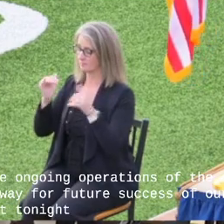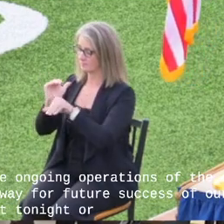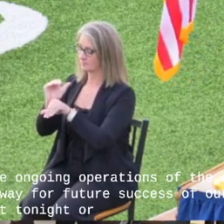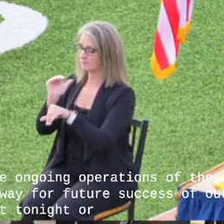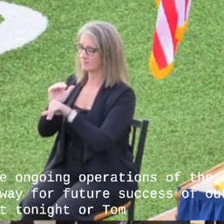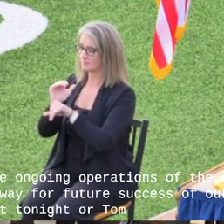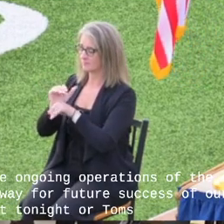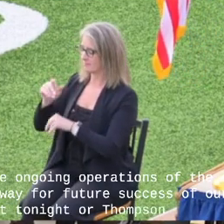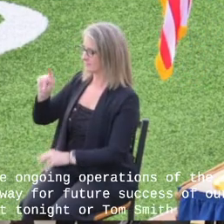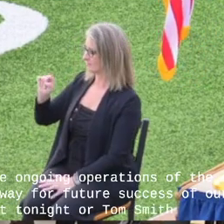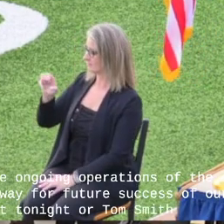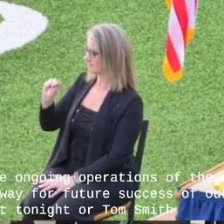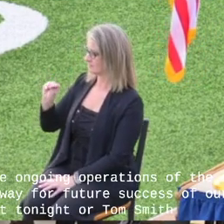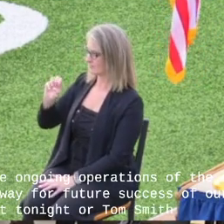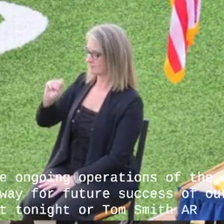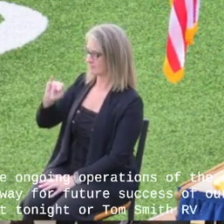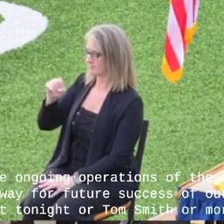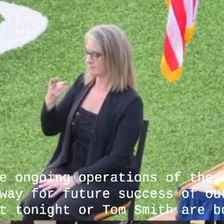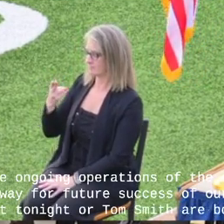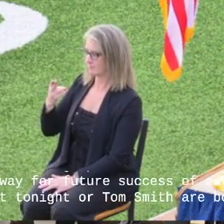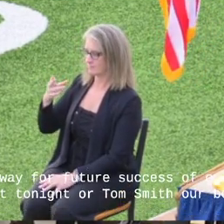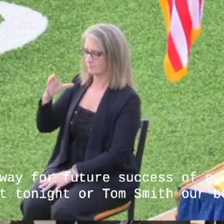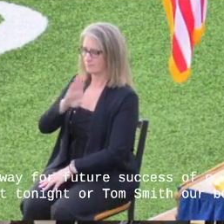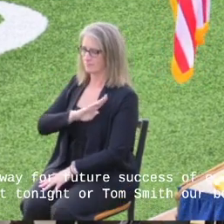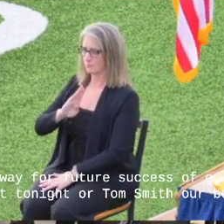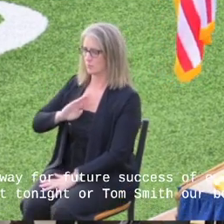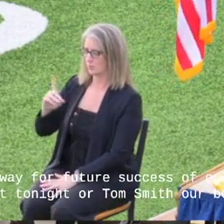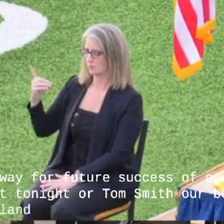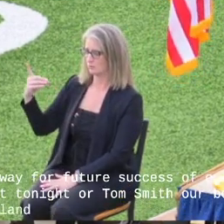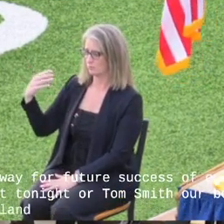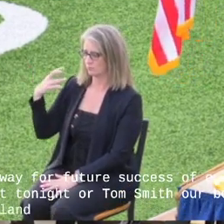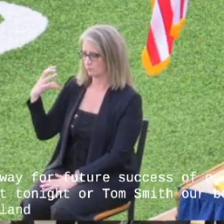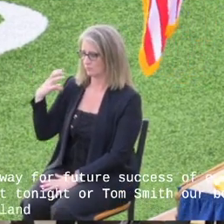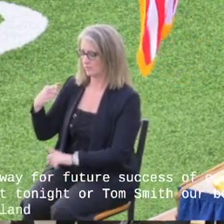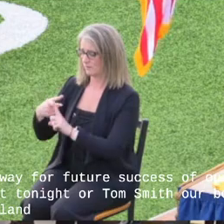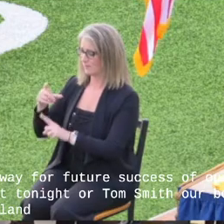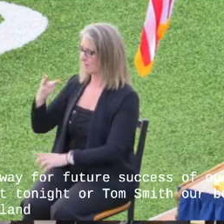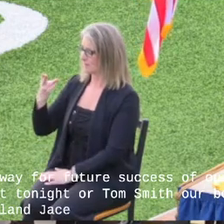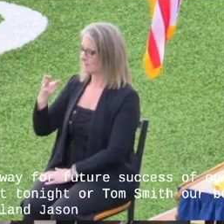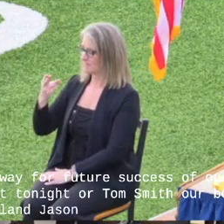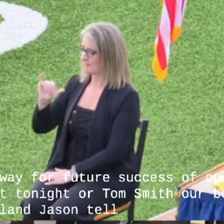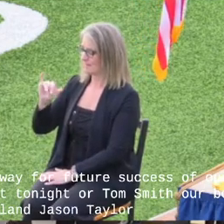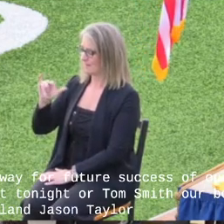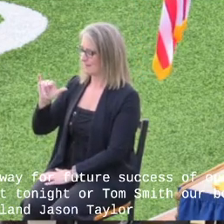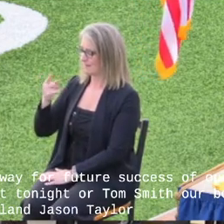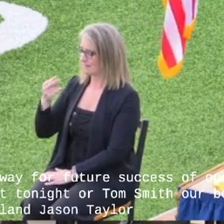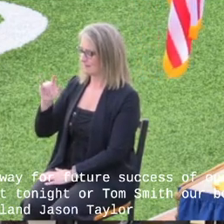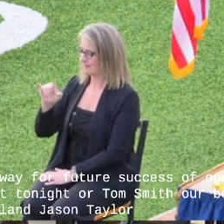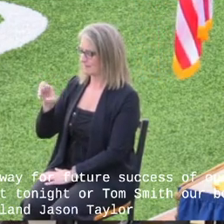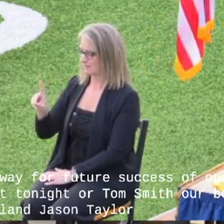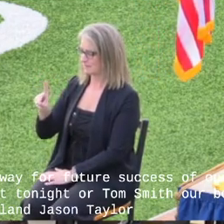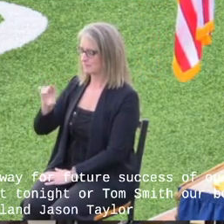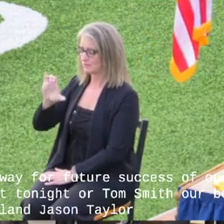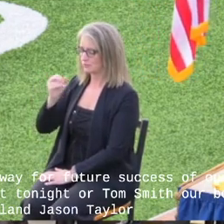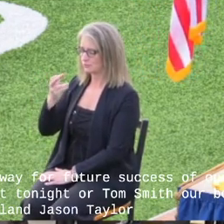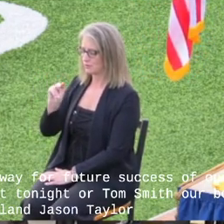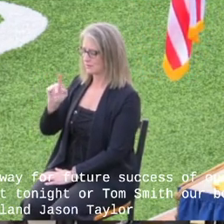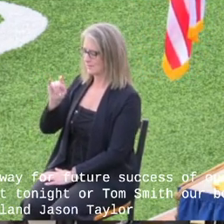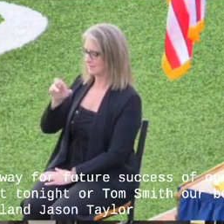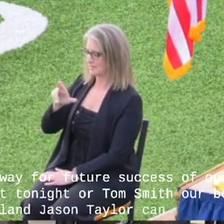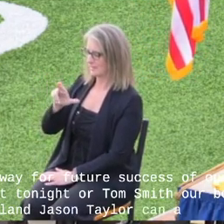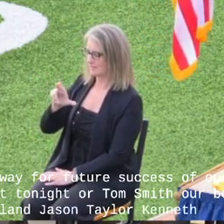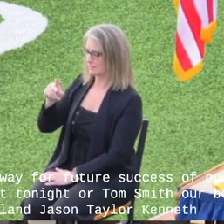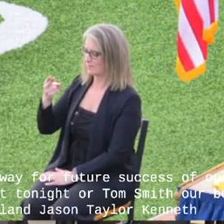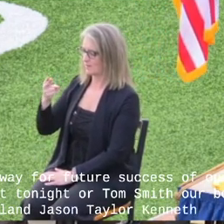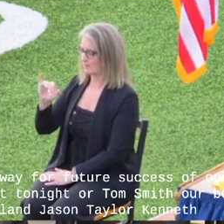are Tom Smith, our board chair from Highland, Jason Taylor from Highland,